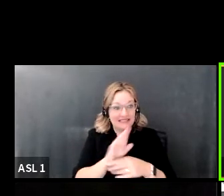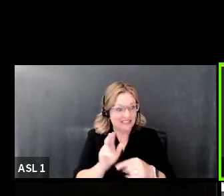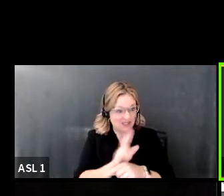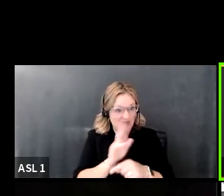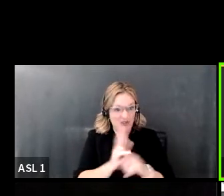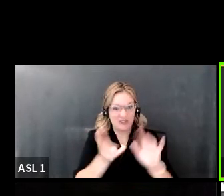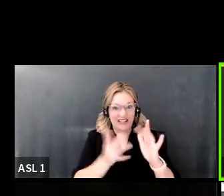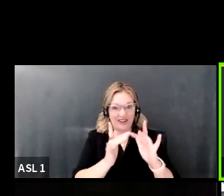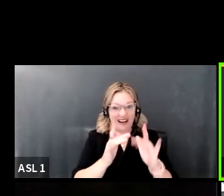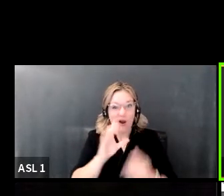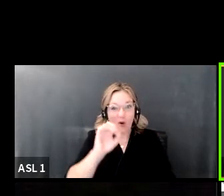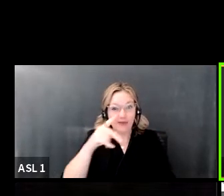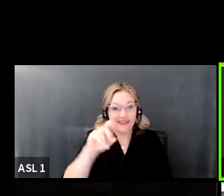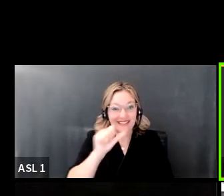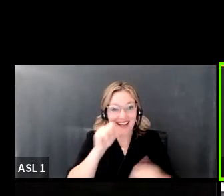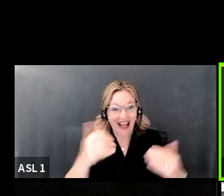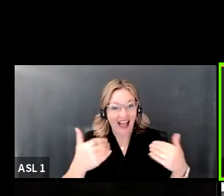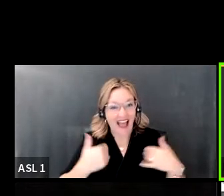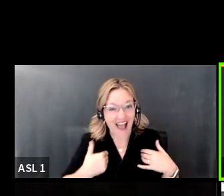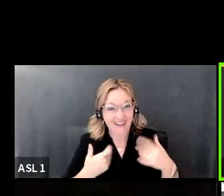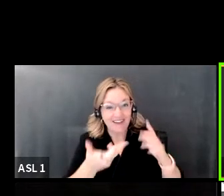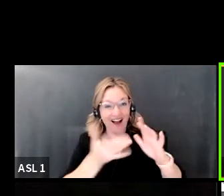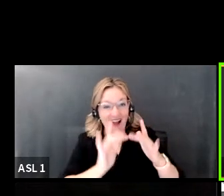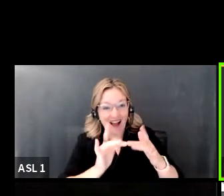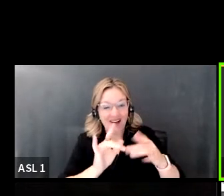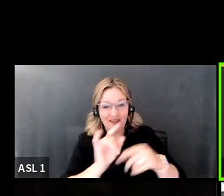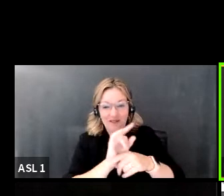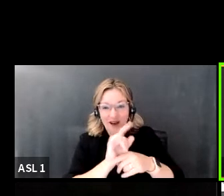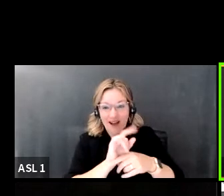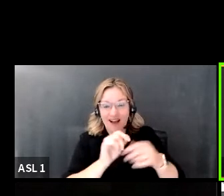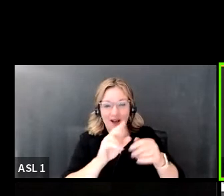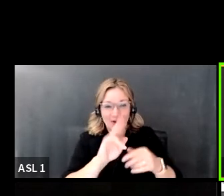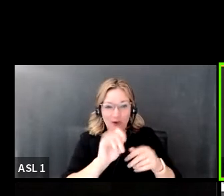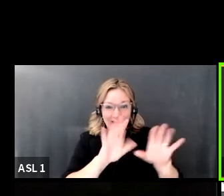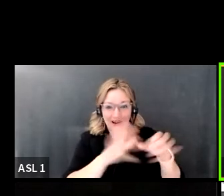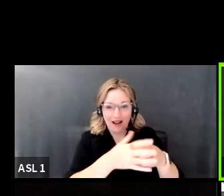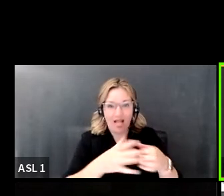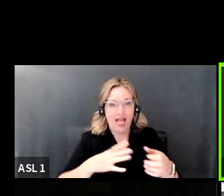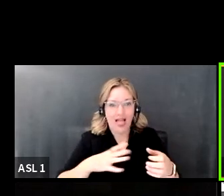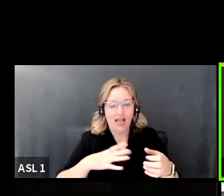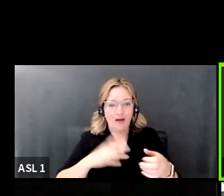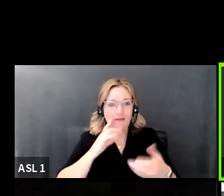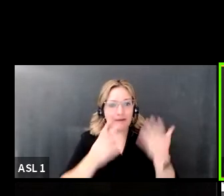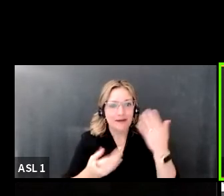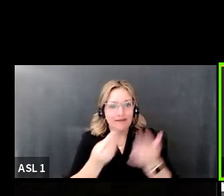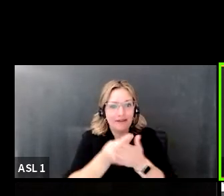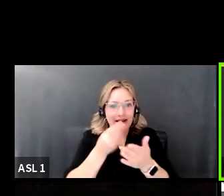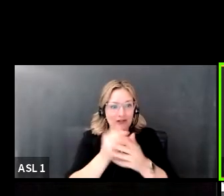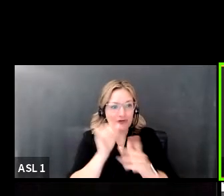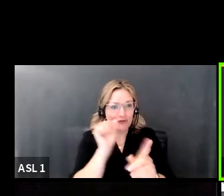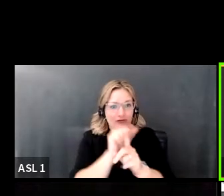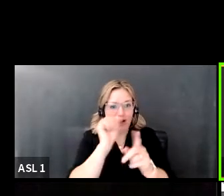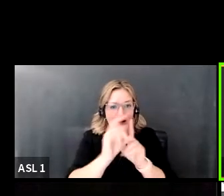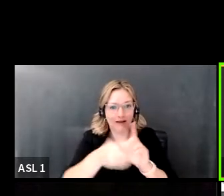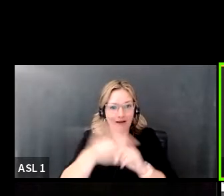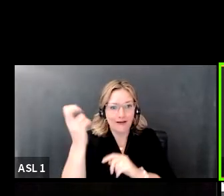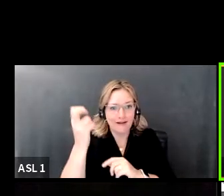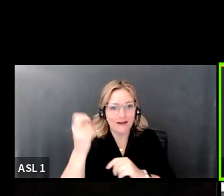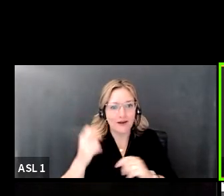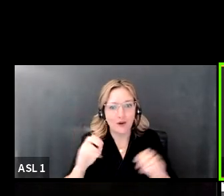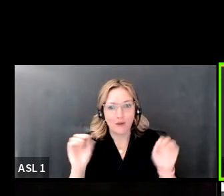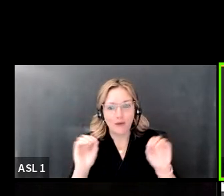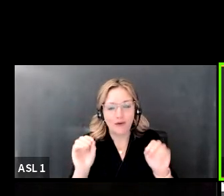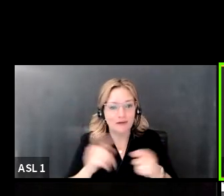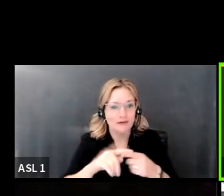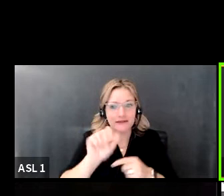obs does not have a cyber crime unit in case there is a financial fraud of 10 rupees or 10 dollars